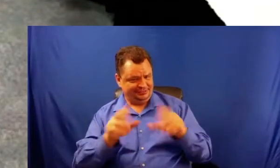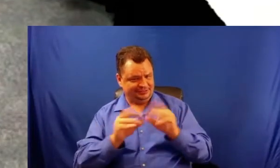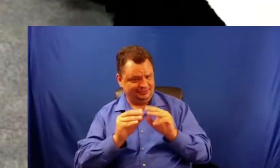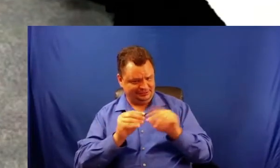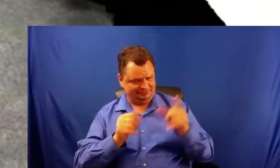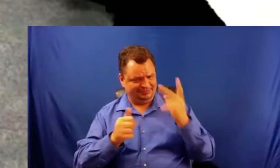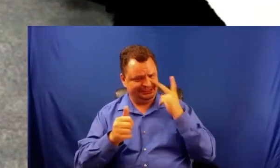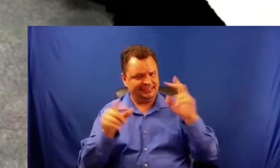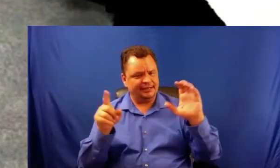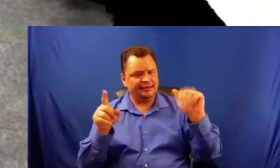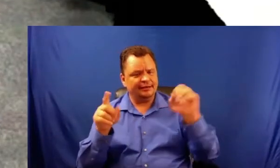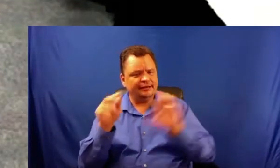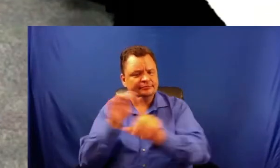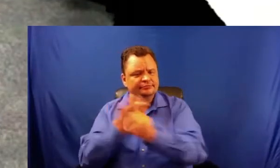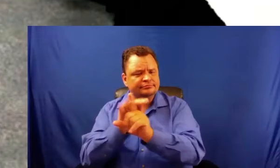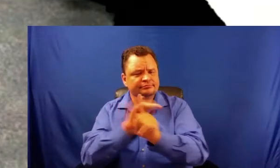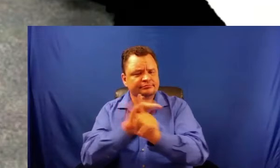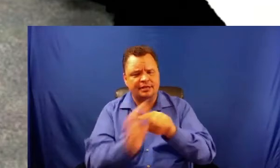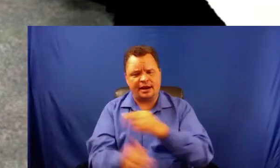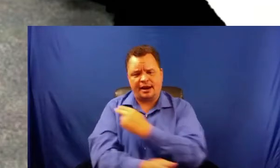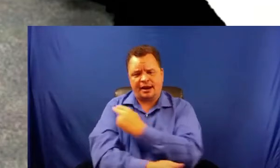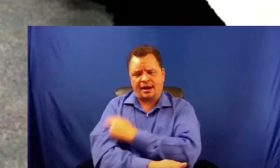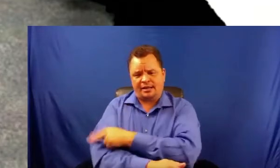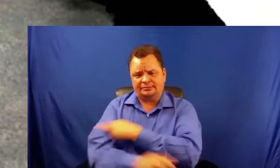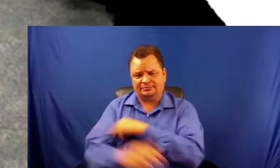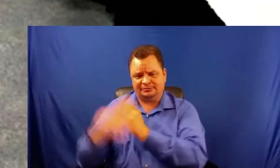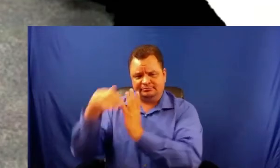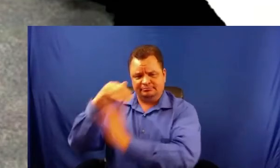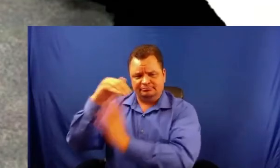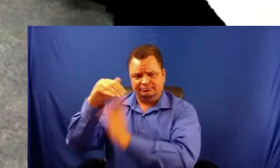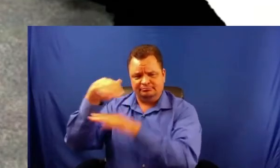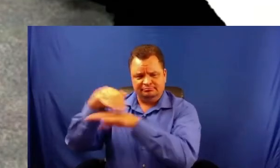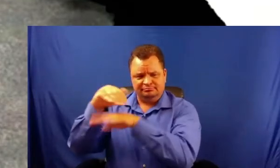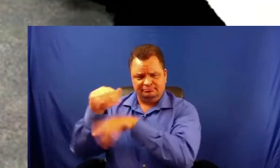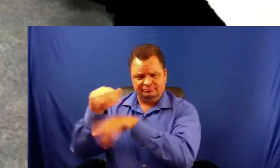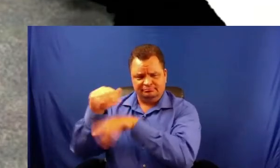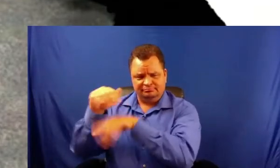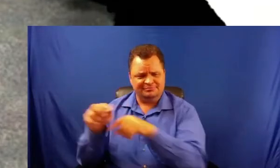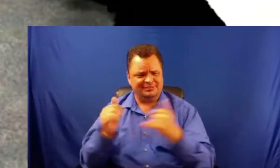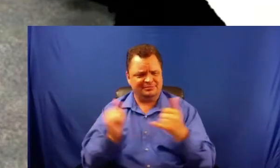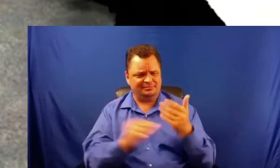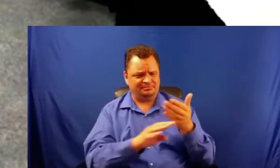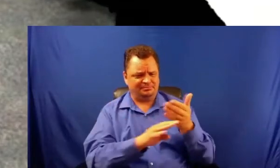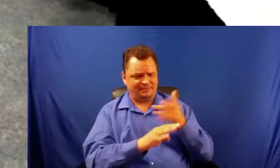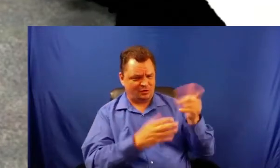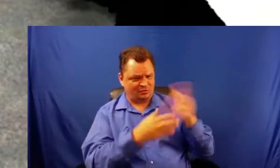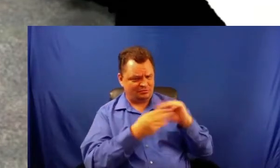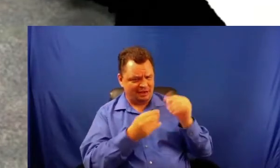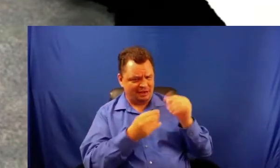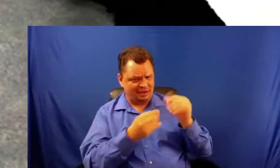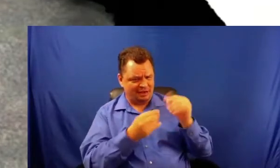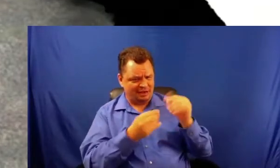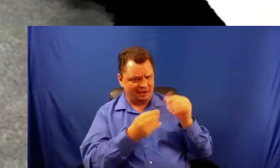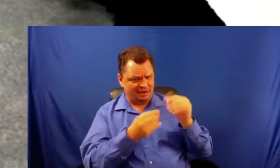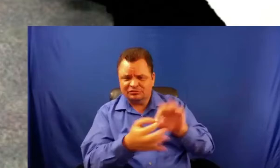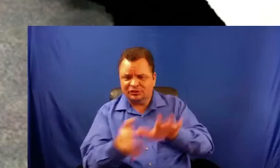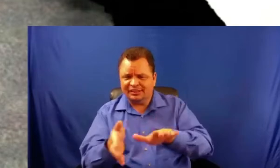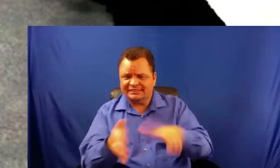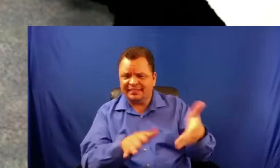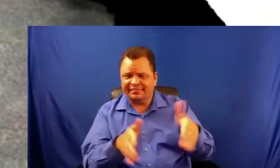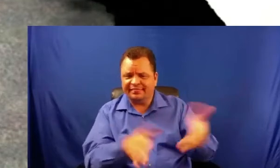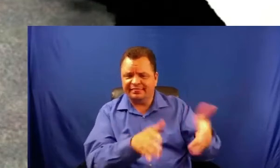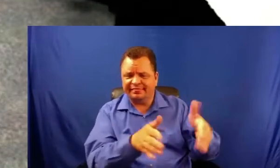admissions. In the past, have you covered deaths? Yes. And Stephen, that is on our